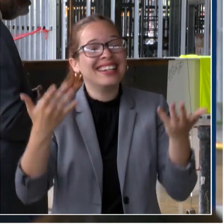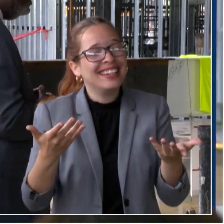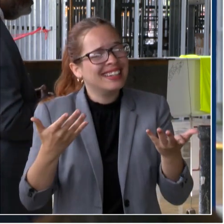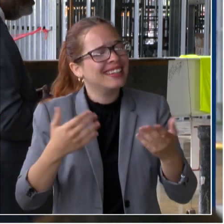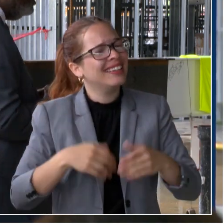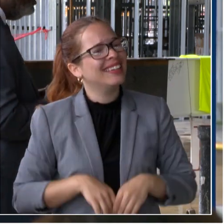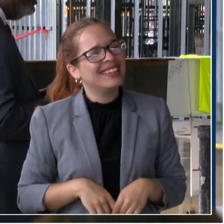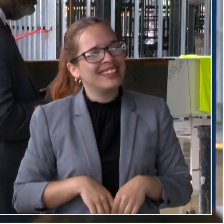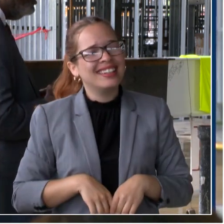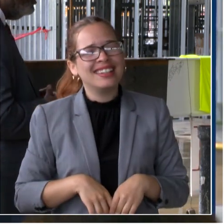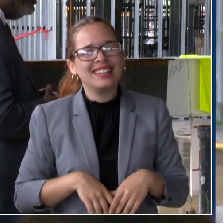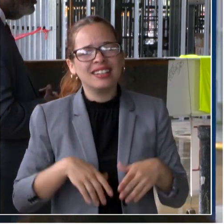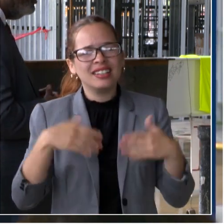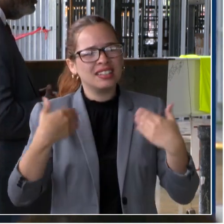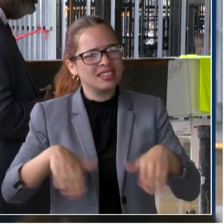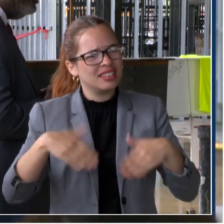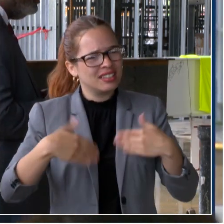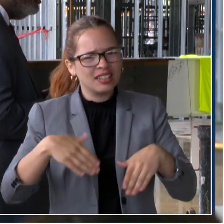saying